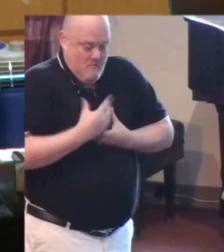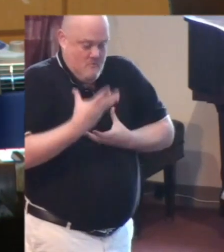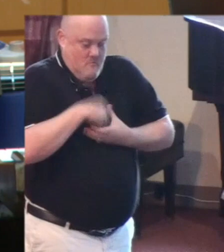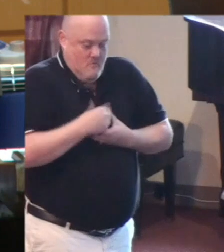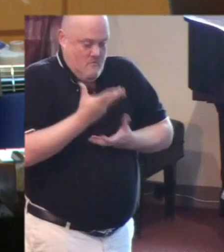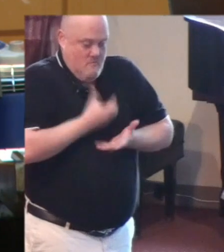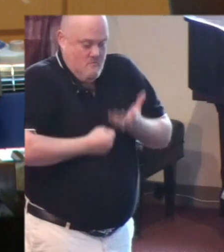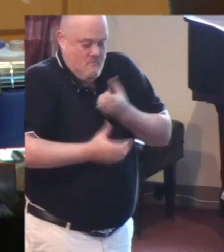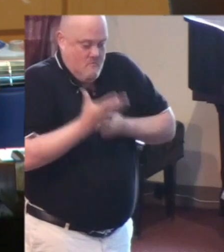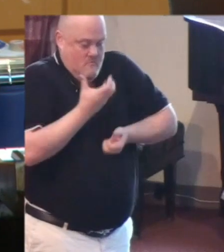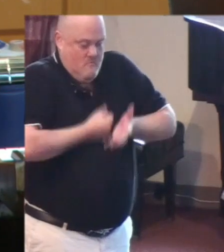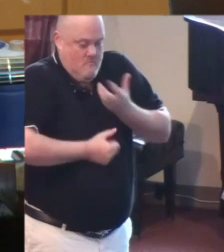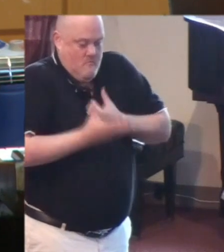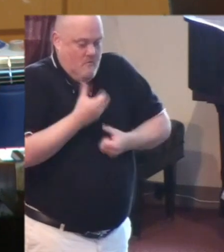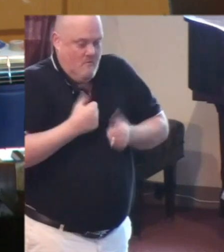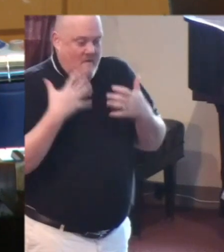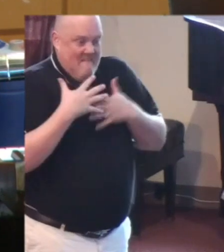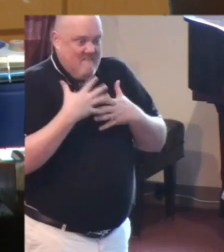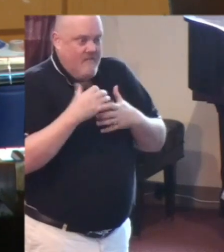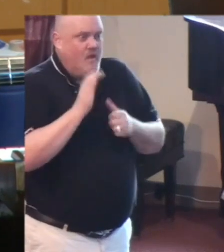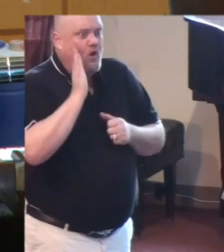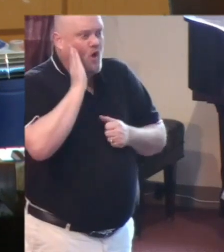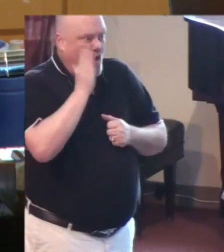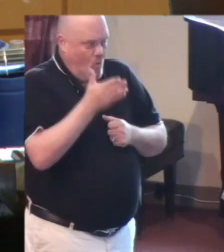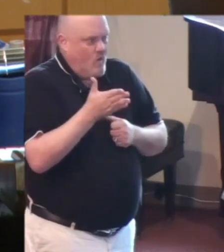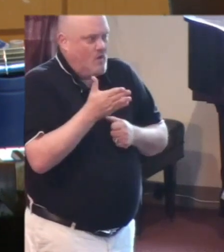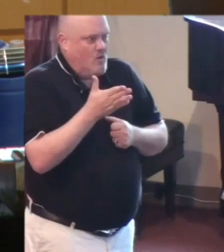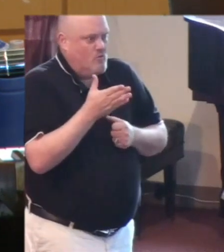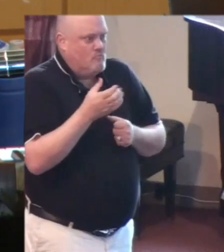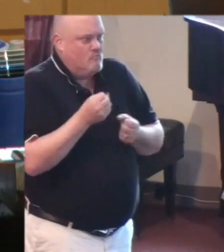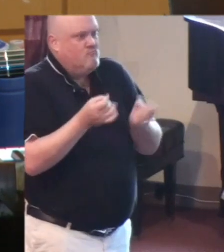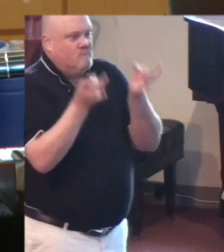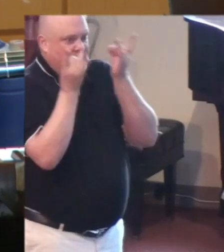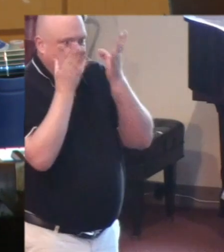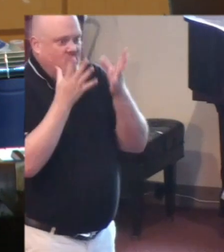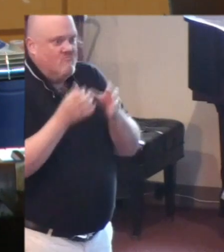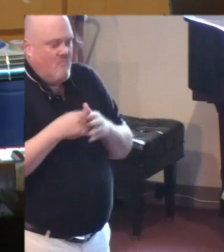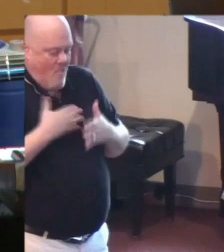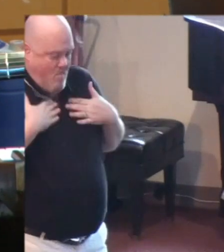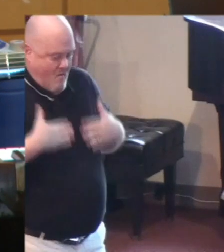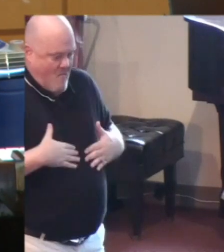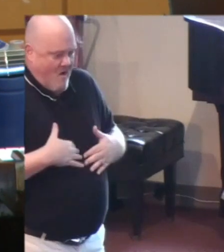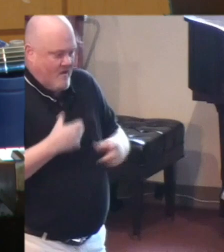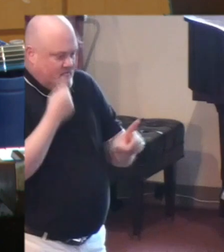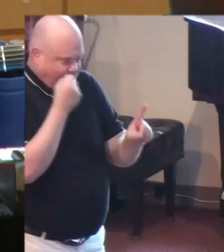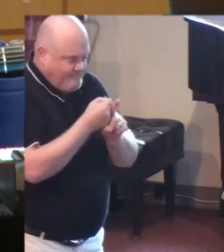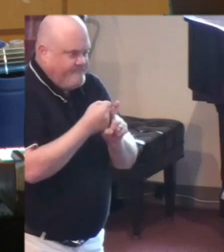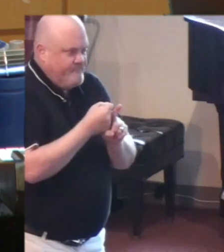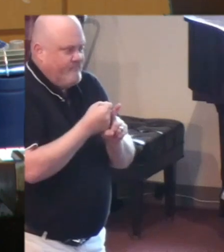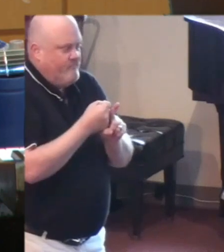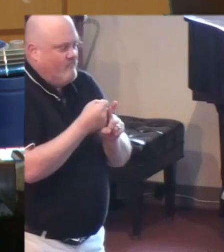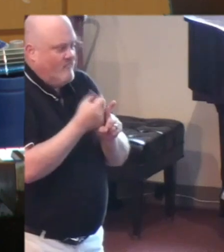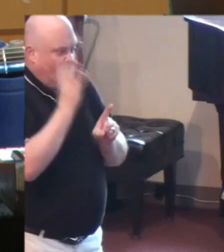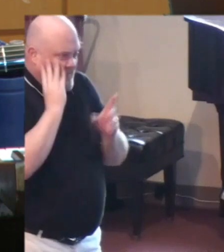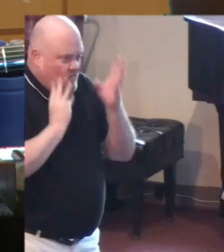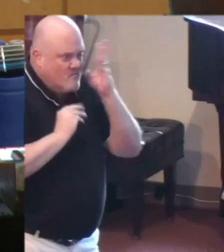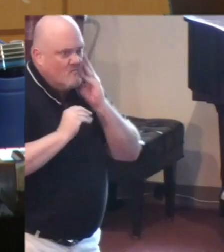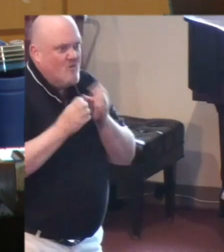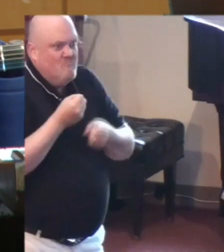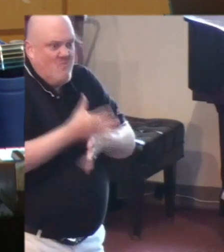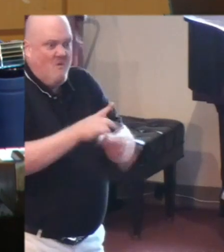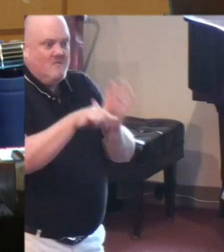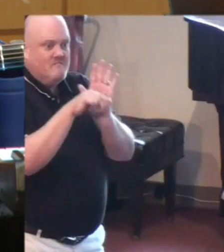you're not going to live your life, you're going to lose it. And it took me 2 years of having that cancer